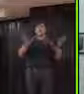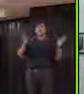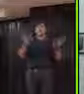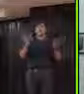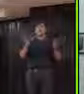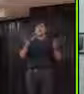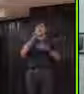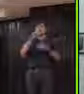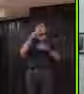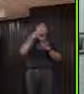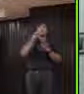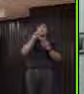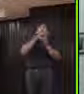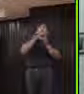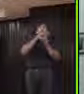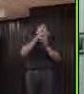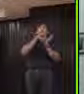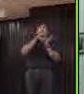of the state.